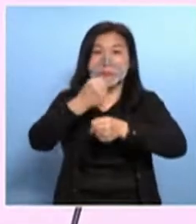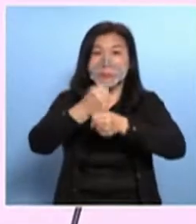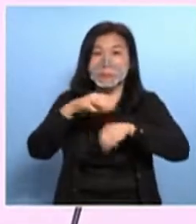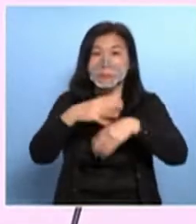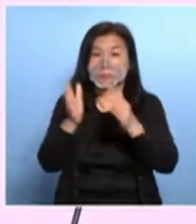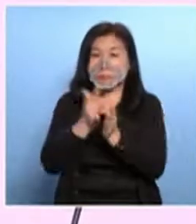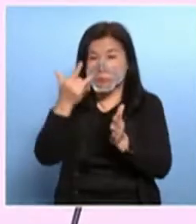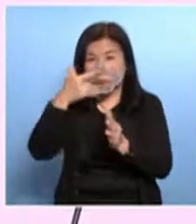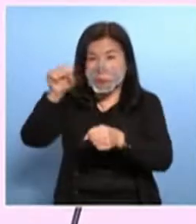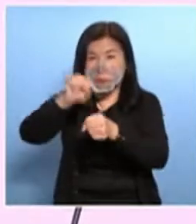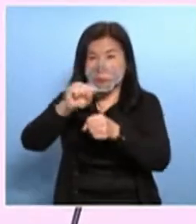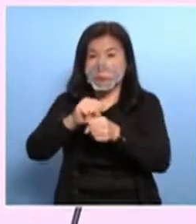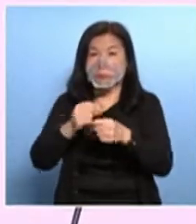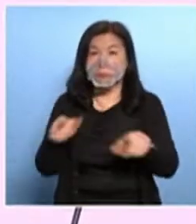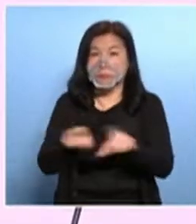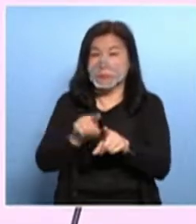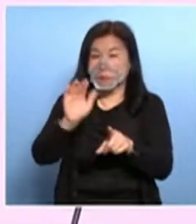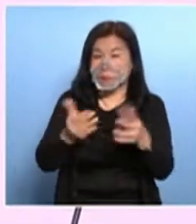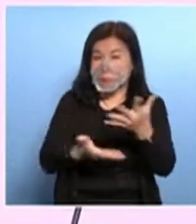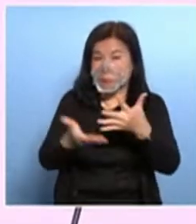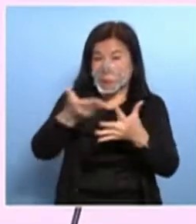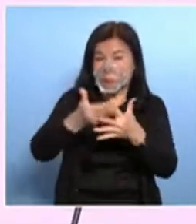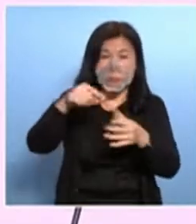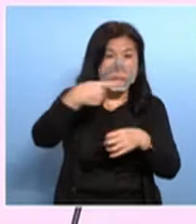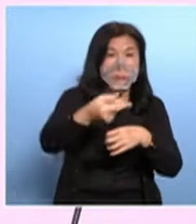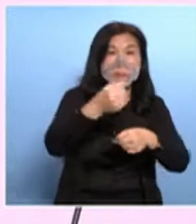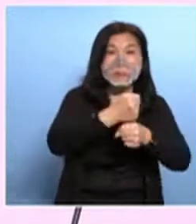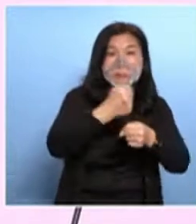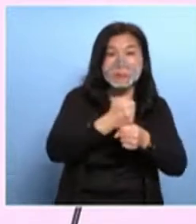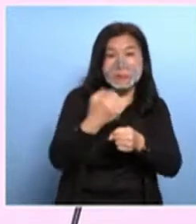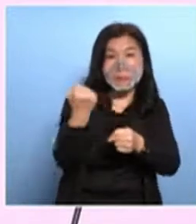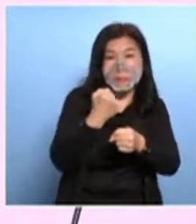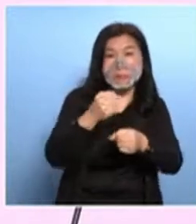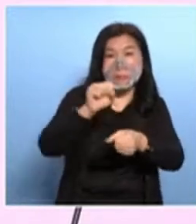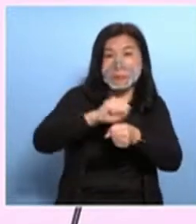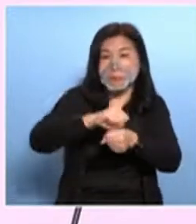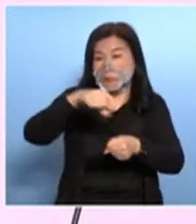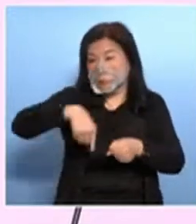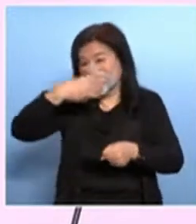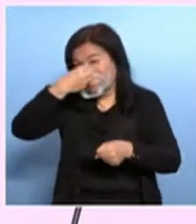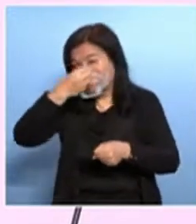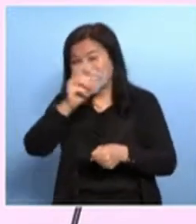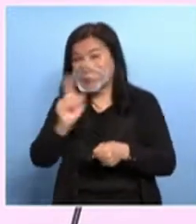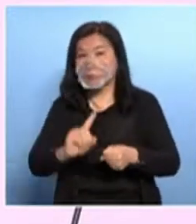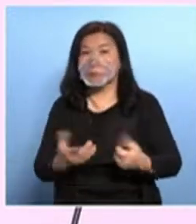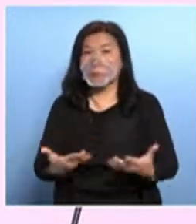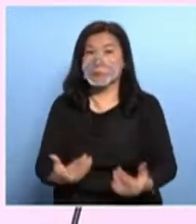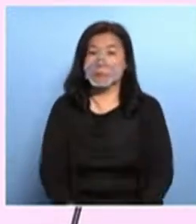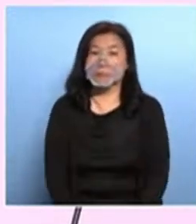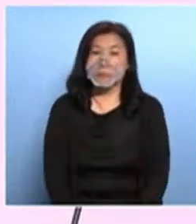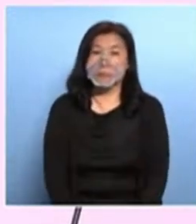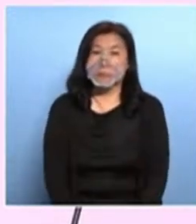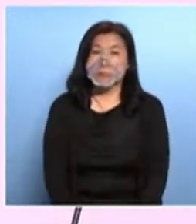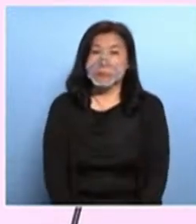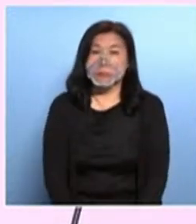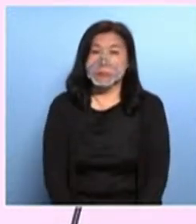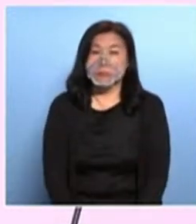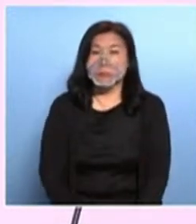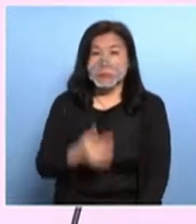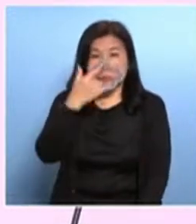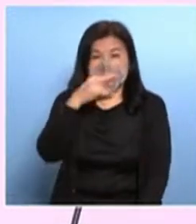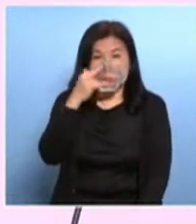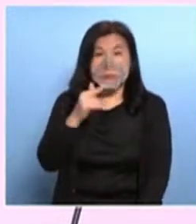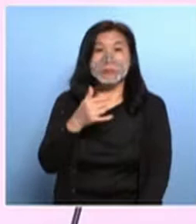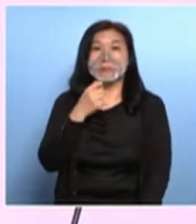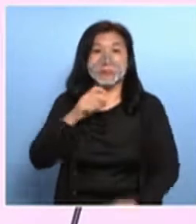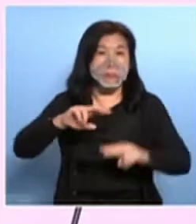different economies. The I&T industry is not only a new economic growth spot, but can also enhance the productivity of